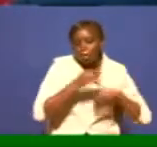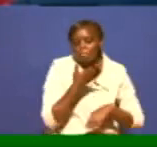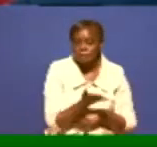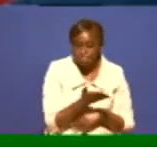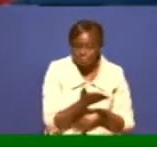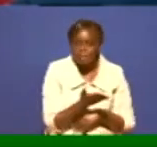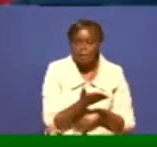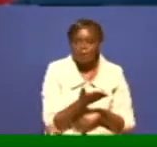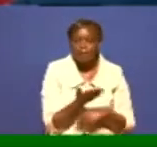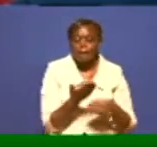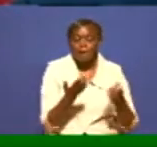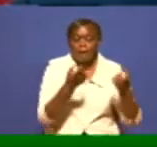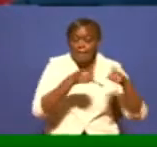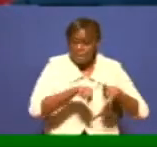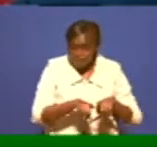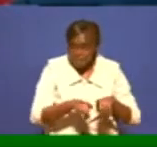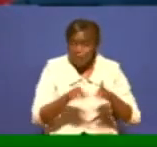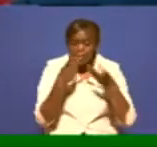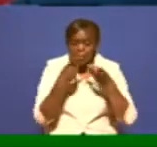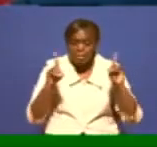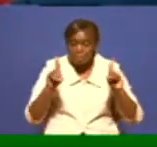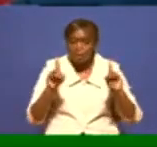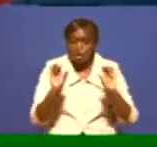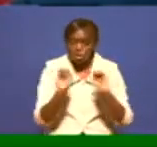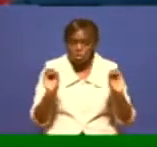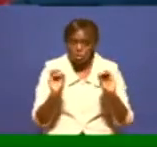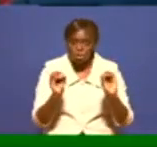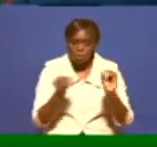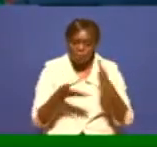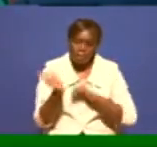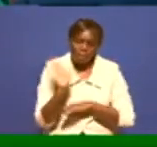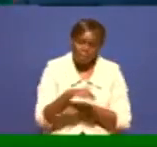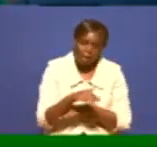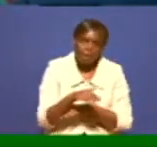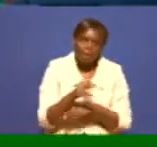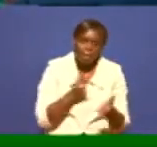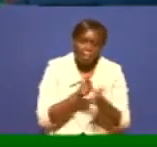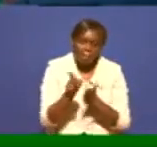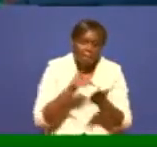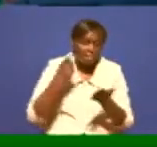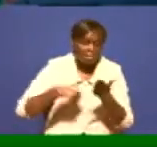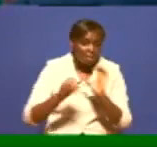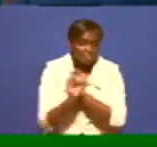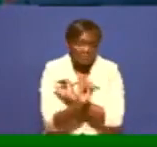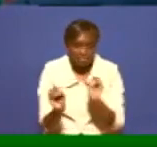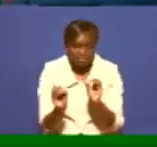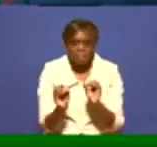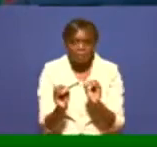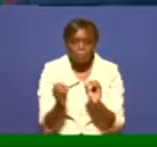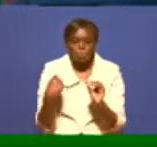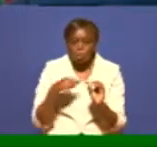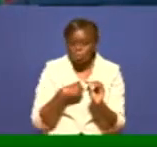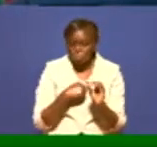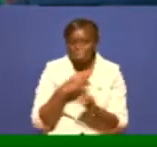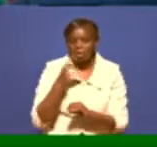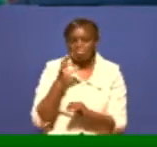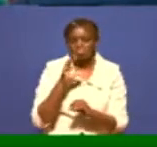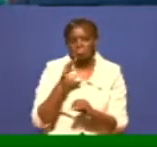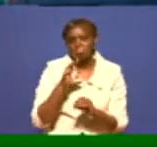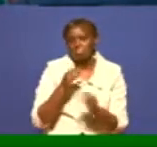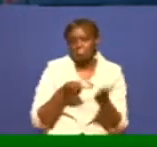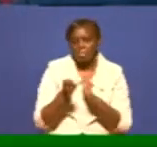and end up declaring nil in returns, meaning they will not even pay taxes, Honorable Speaker, we will not be able